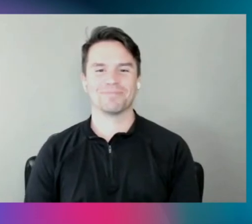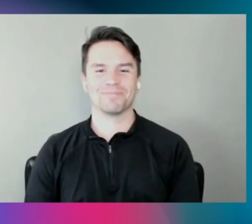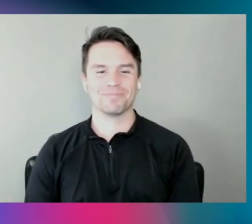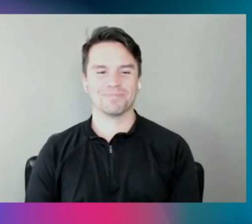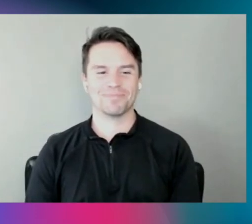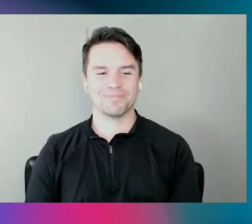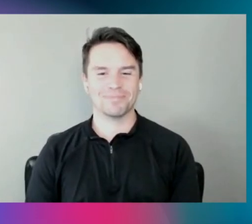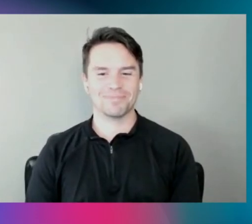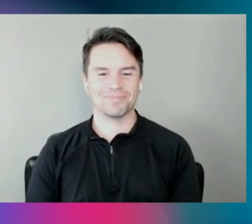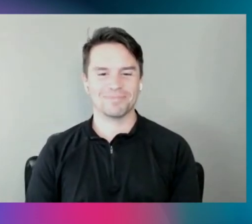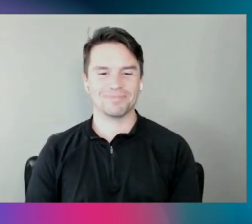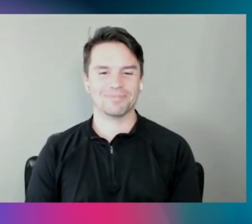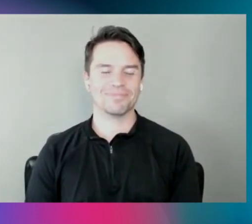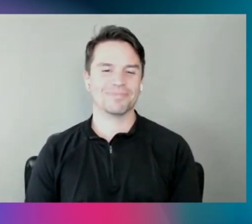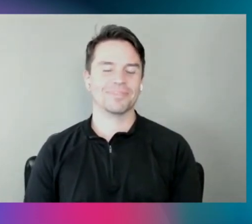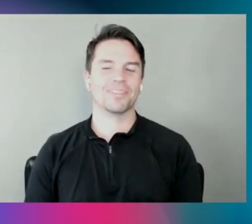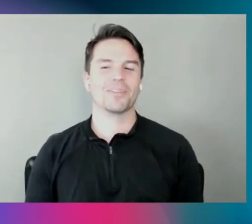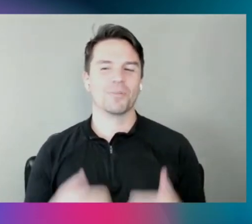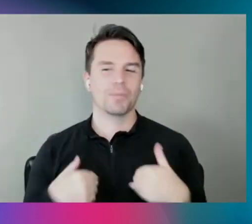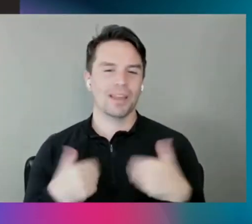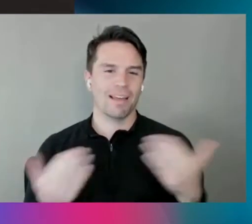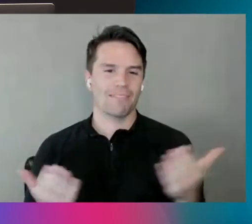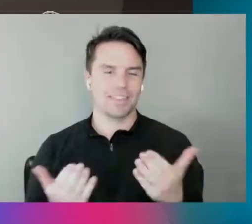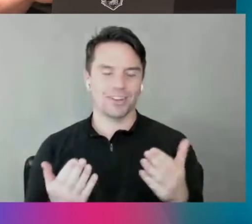So what we have here is we have